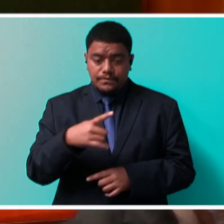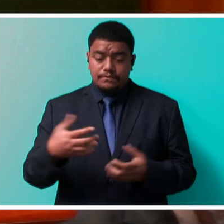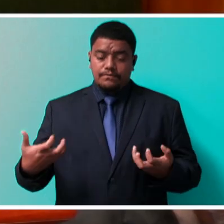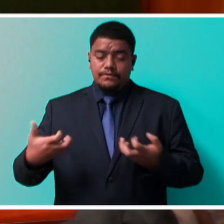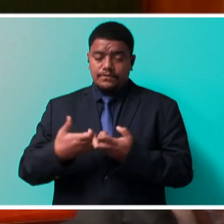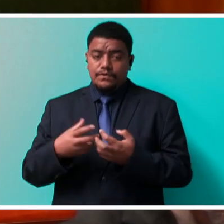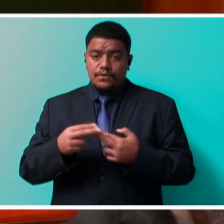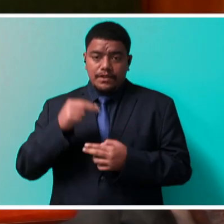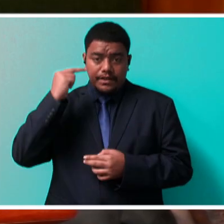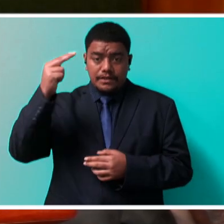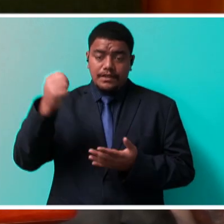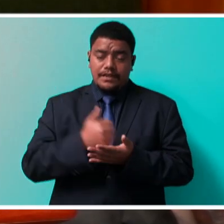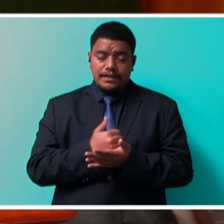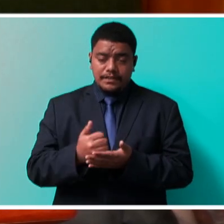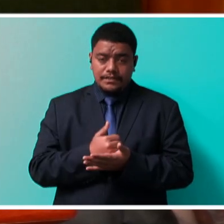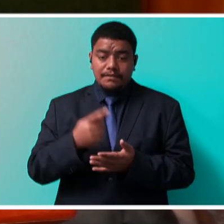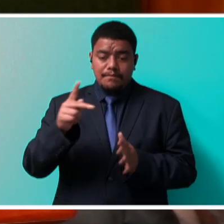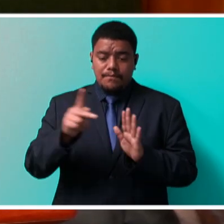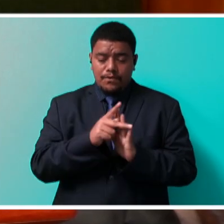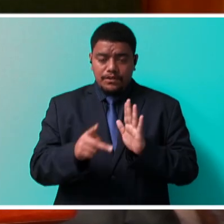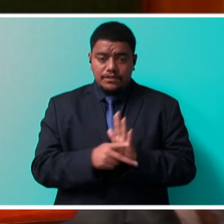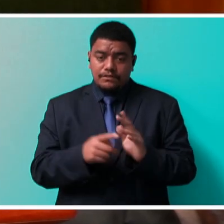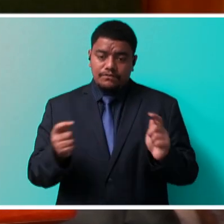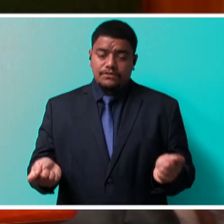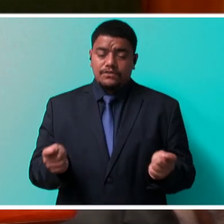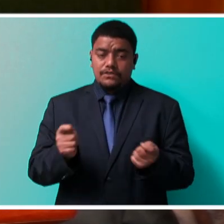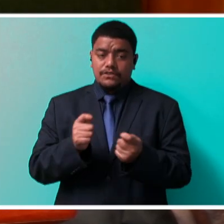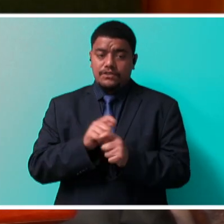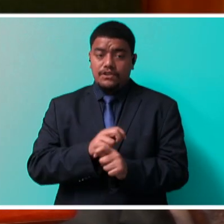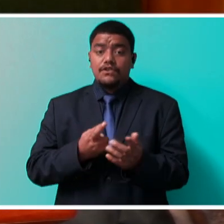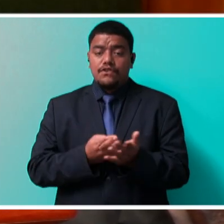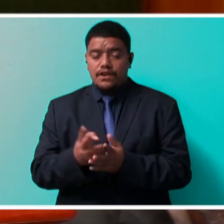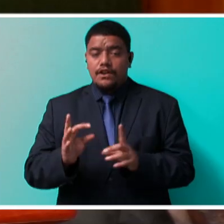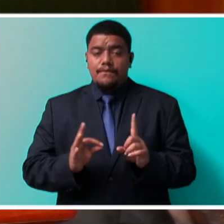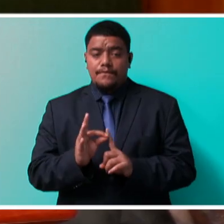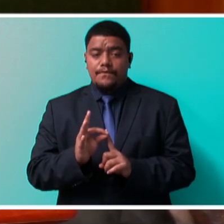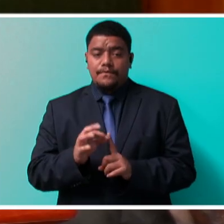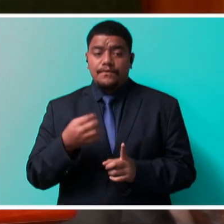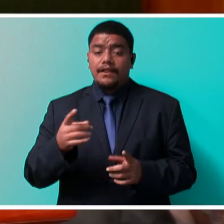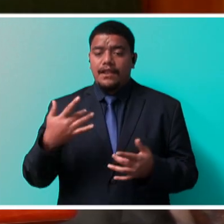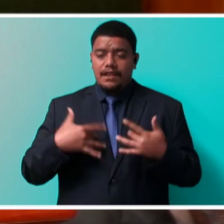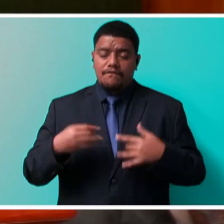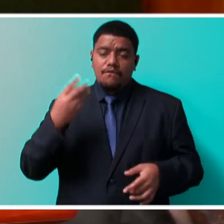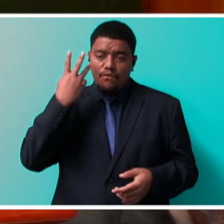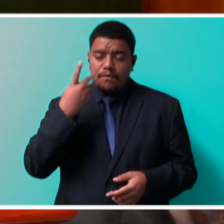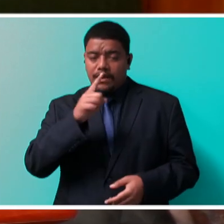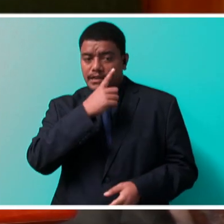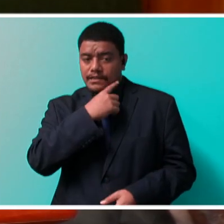commitments with national action, ensuring that policies translate into real improvements in the lives of women and